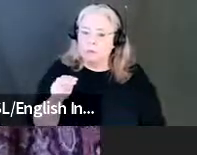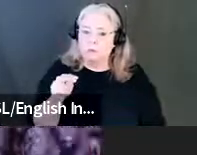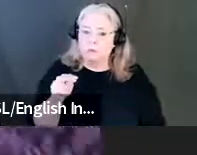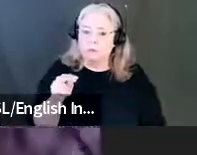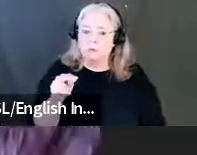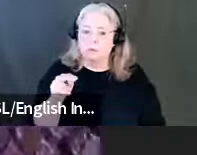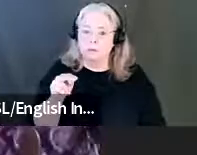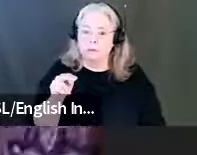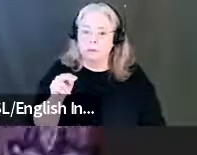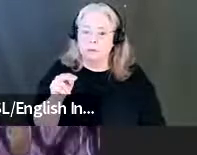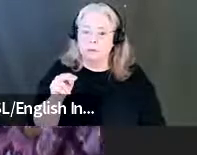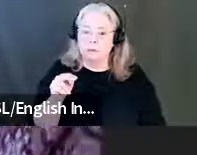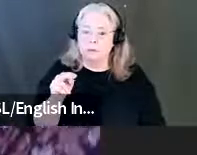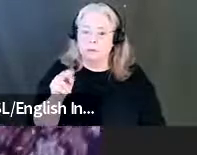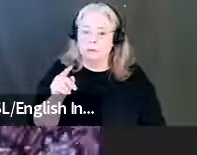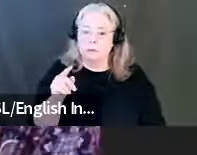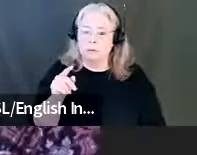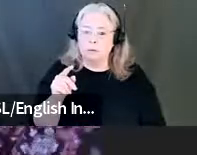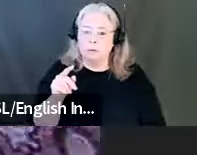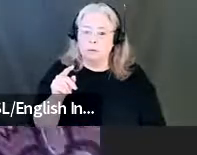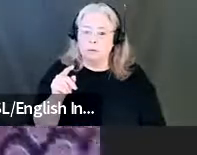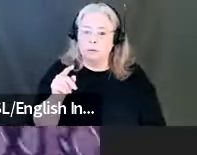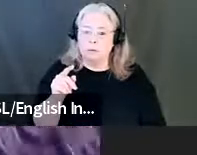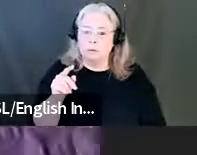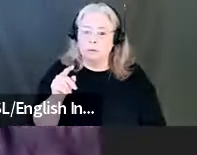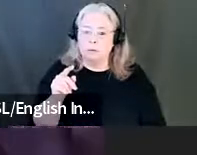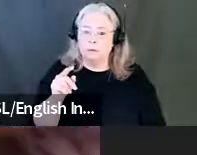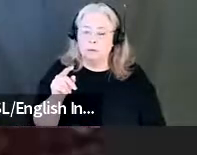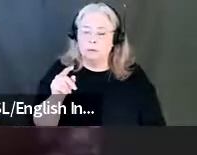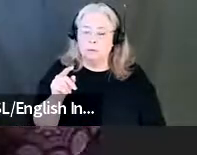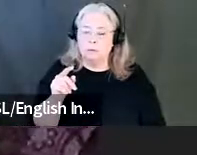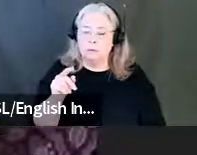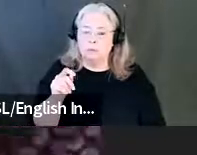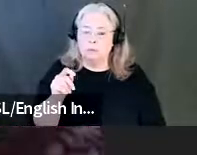and you can get